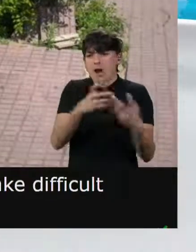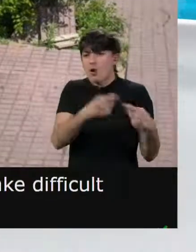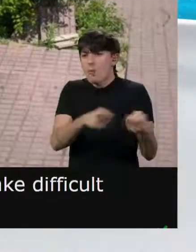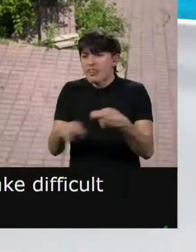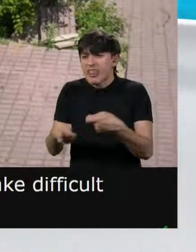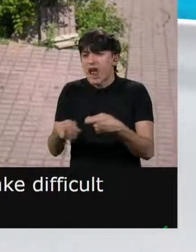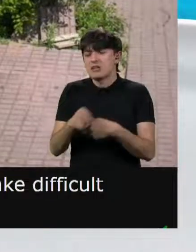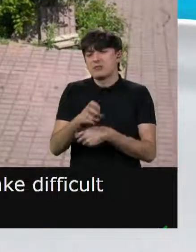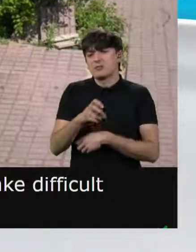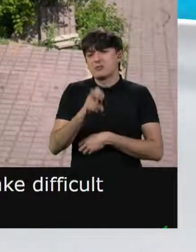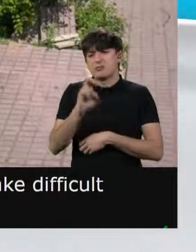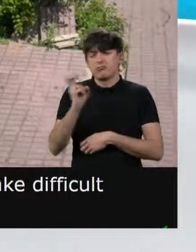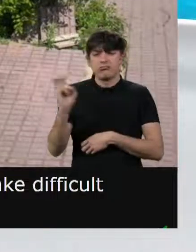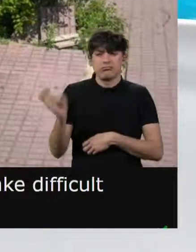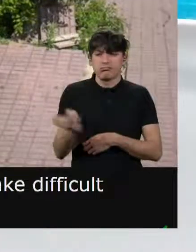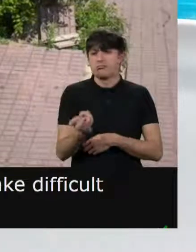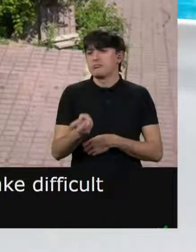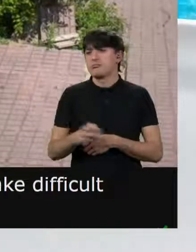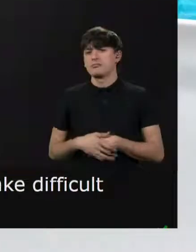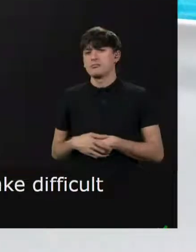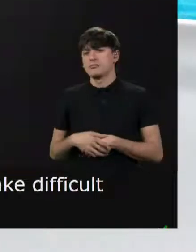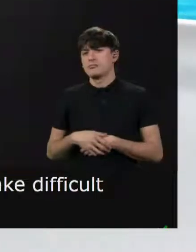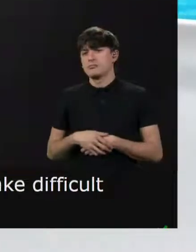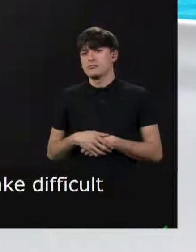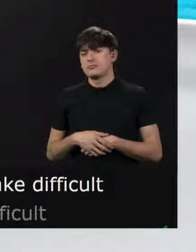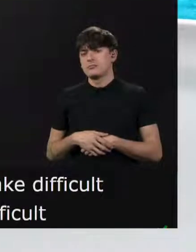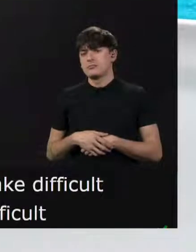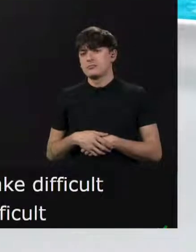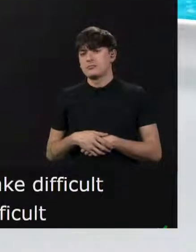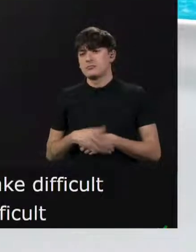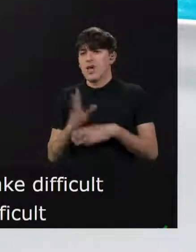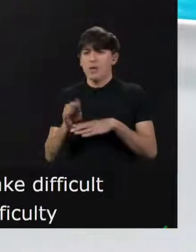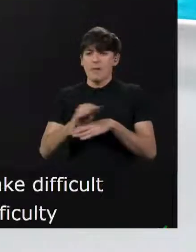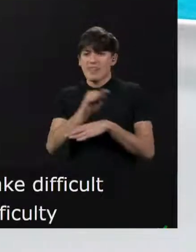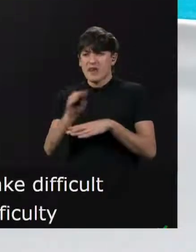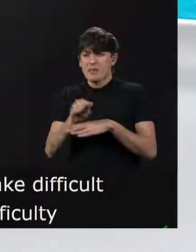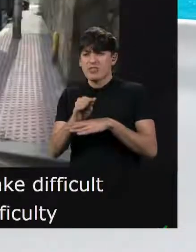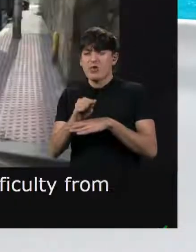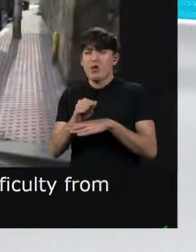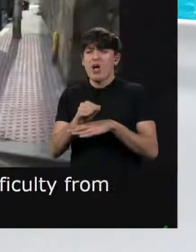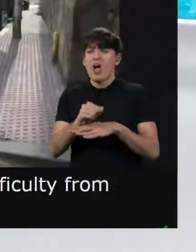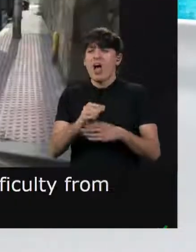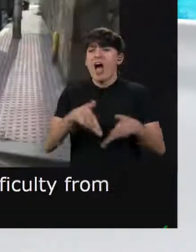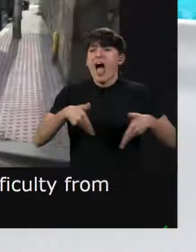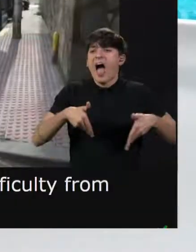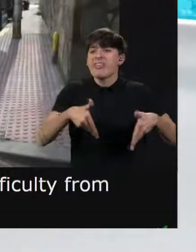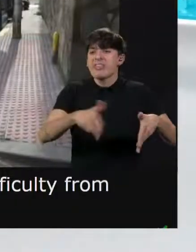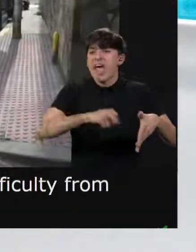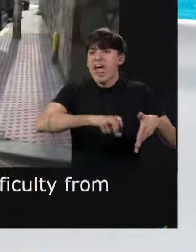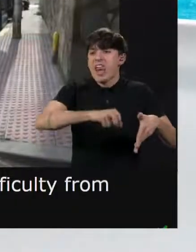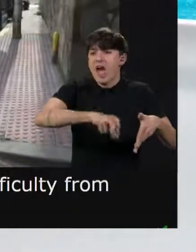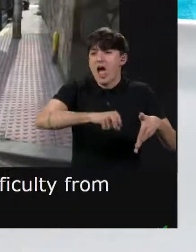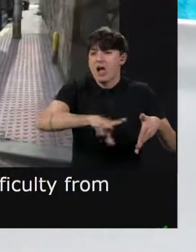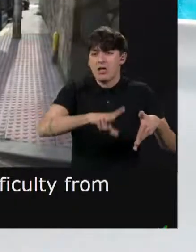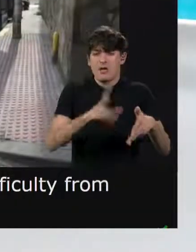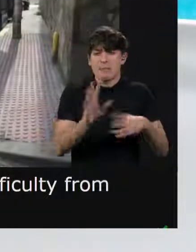the difficulty from things that are placed on the sidewalks by the shops, by the